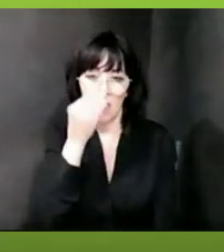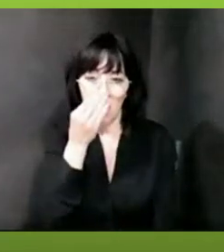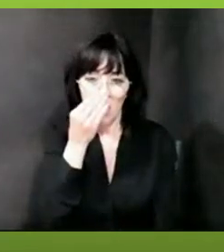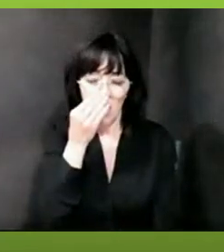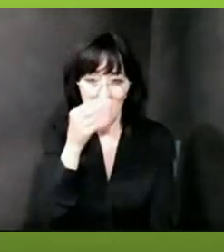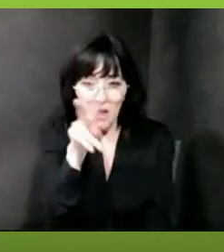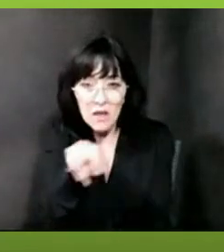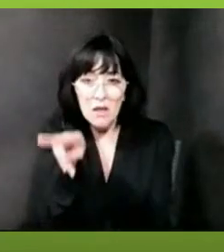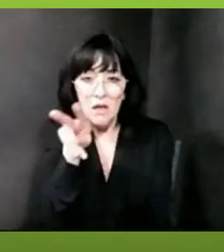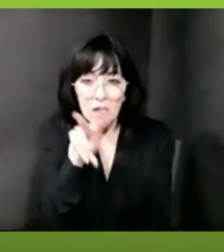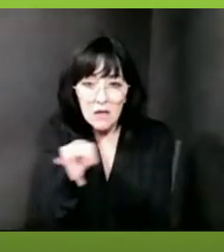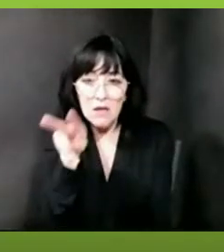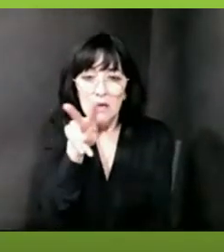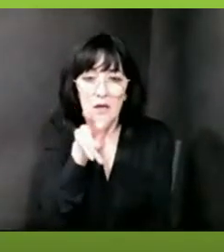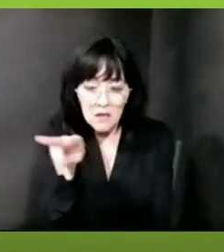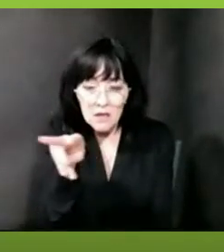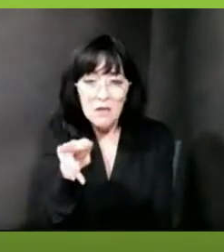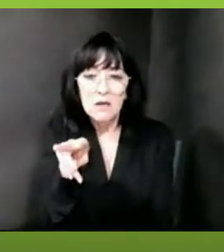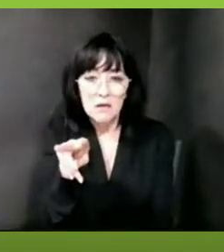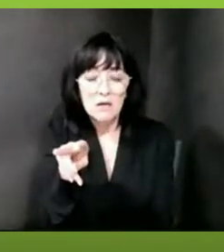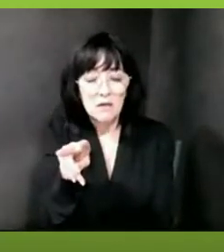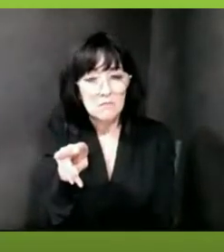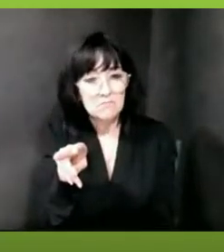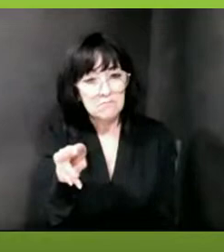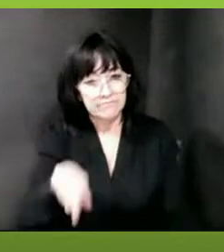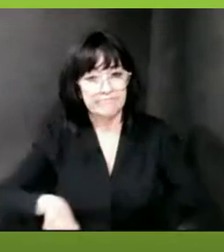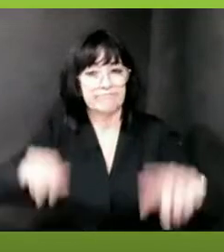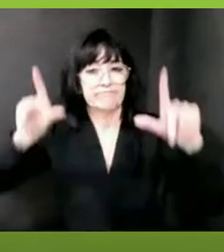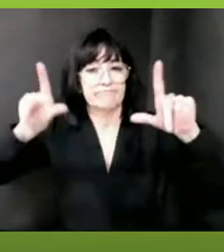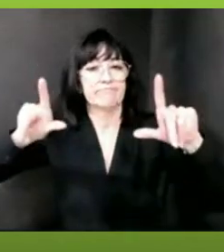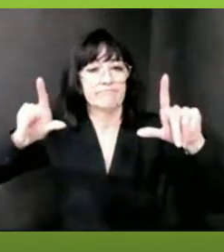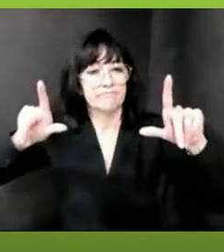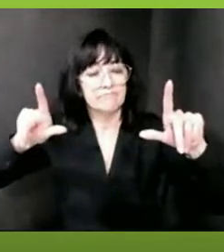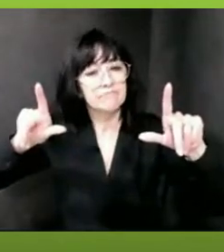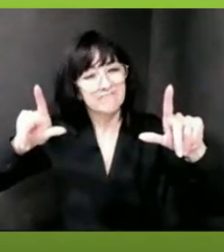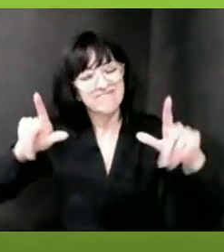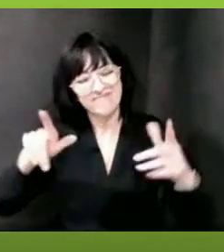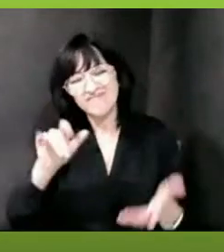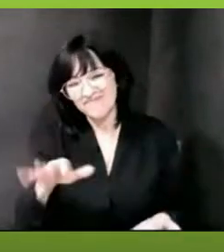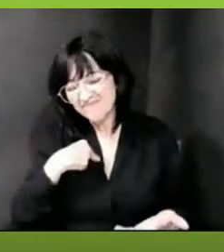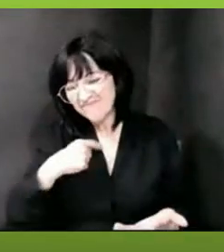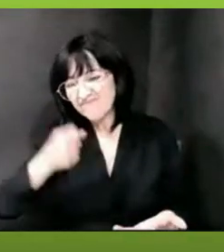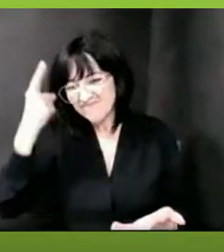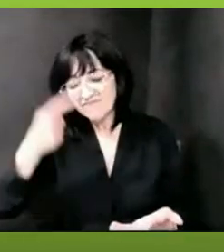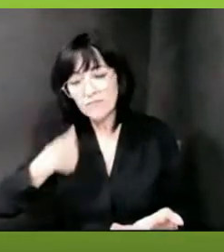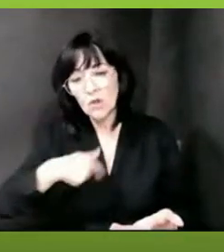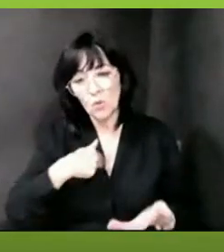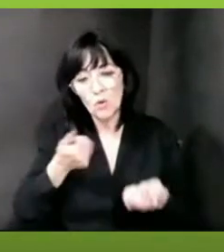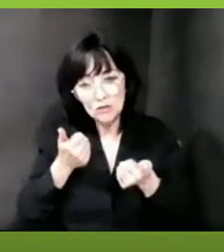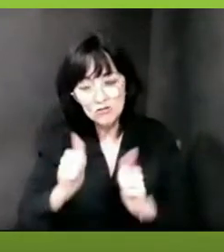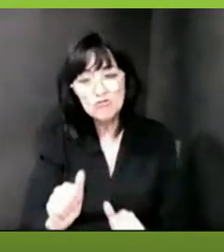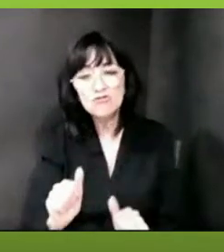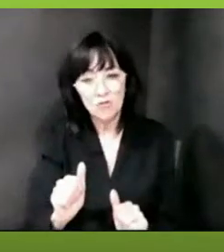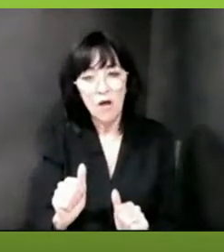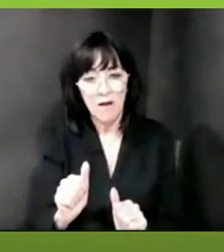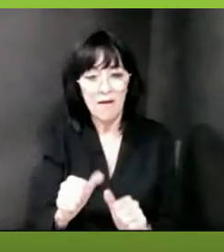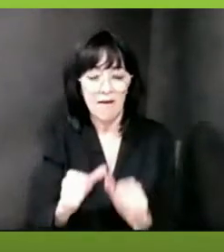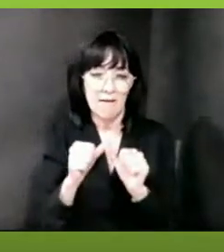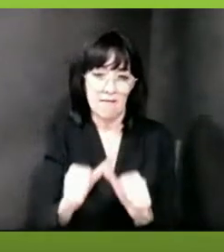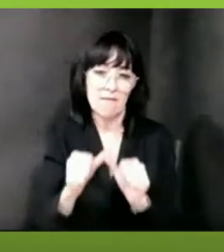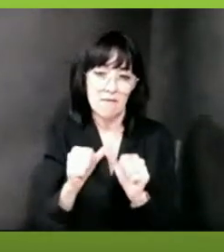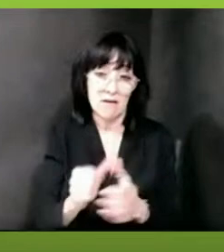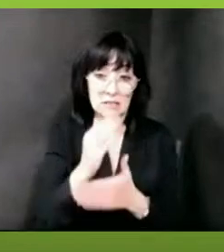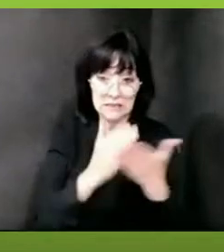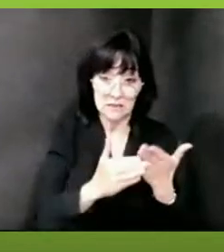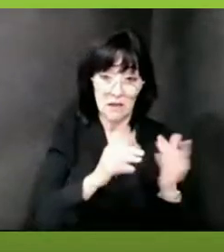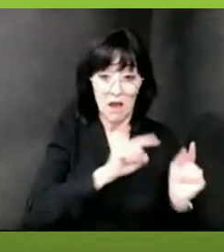okay. That's why we have tried very hard to maintain some in-person visits. Even if we